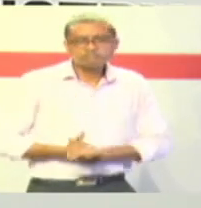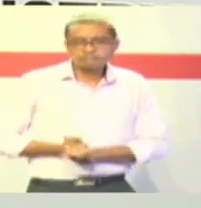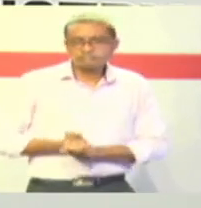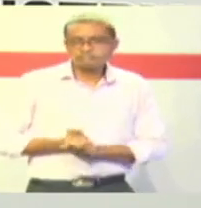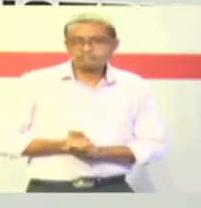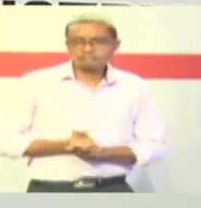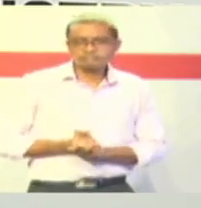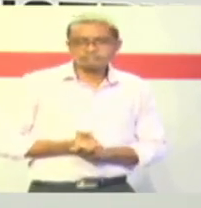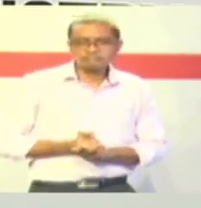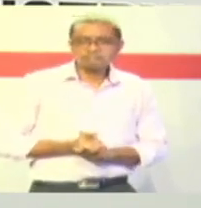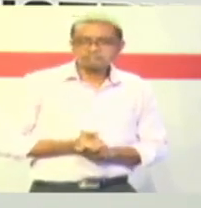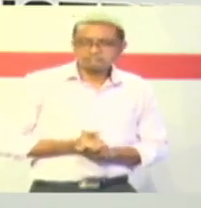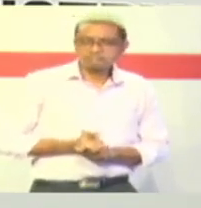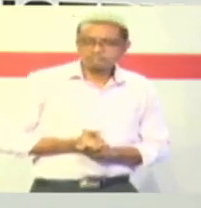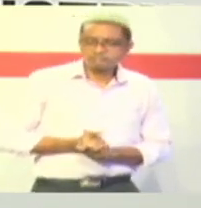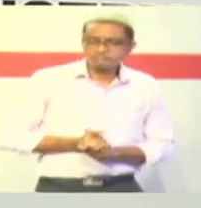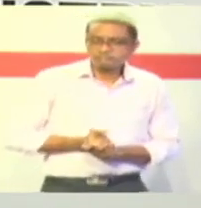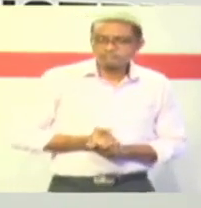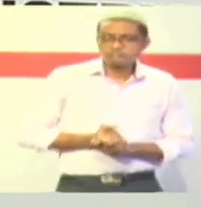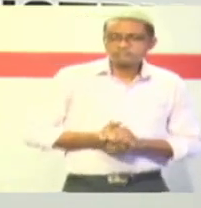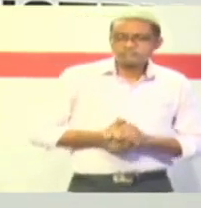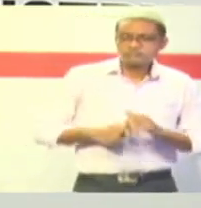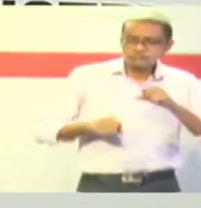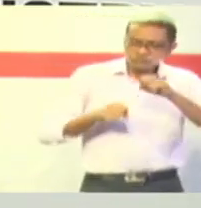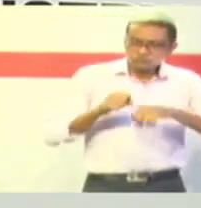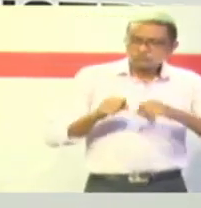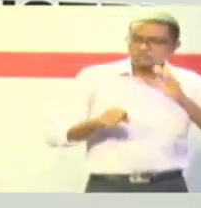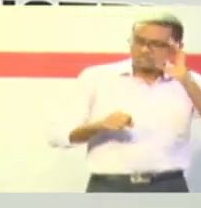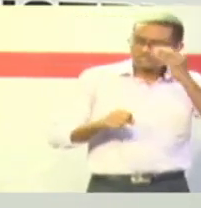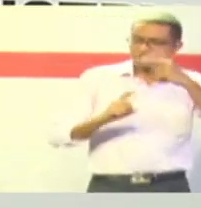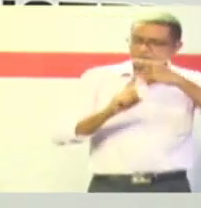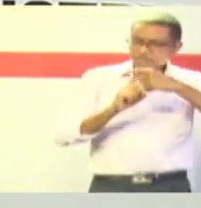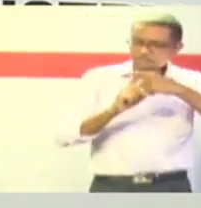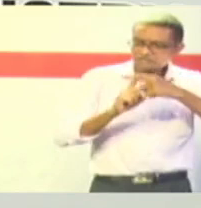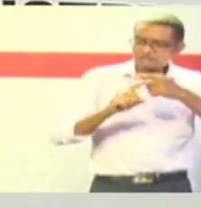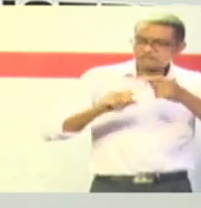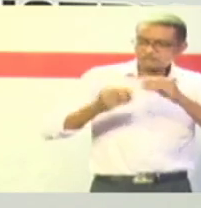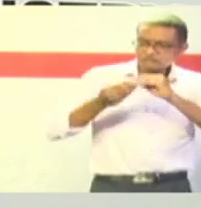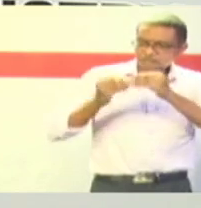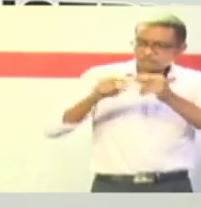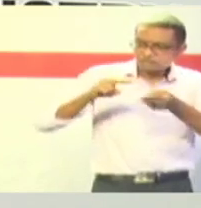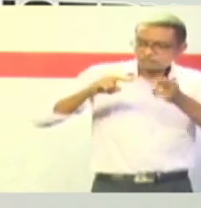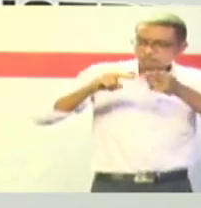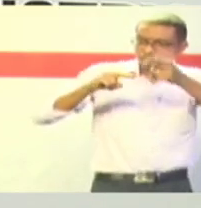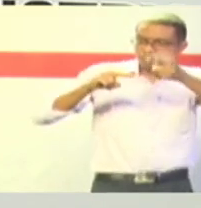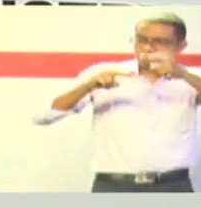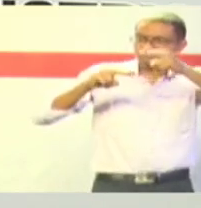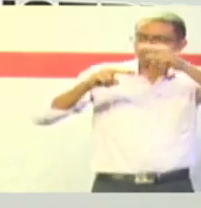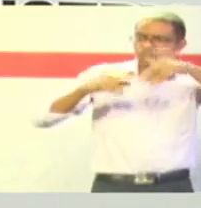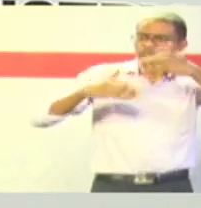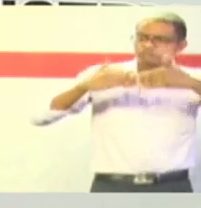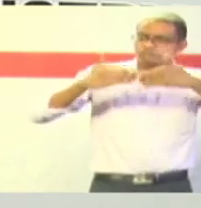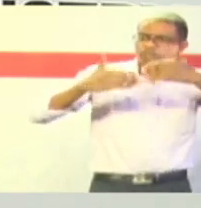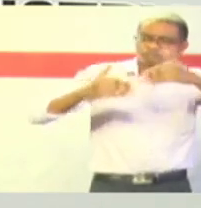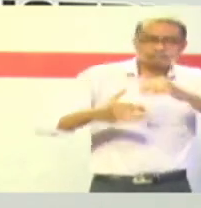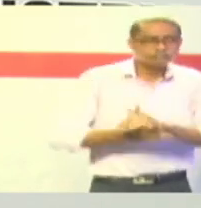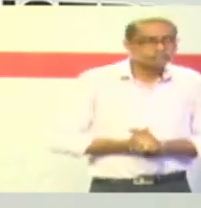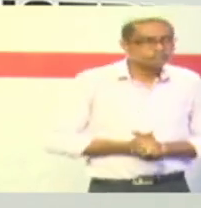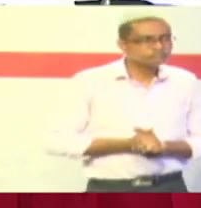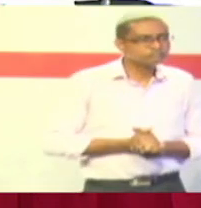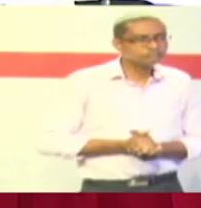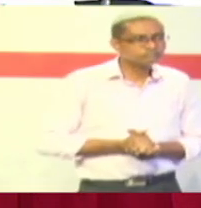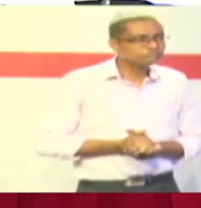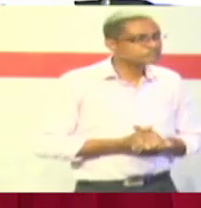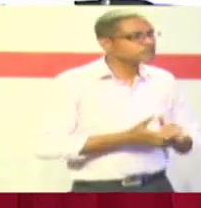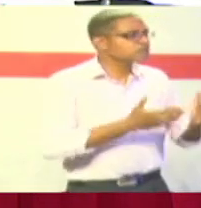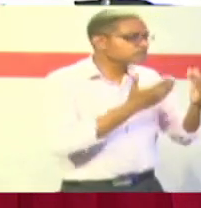particularly positive about the possibility of increasing the numbers in that regard. Thank you very